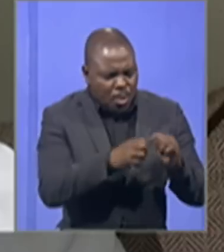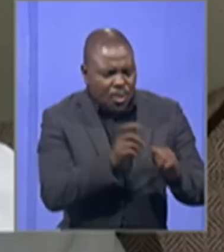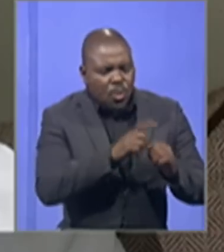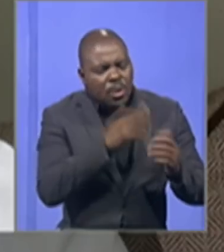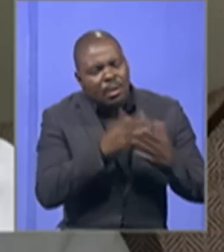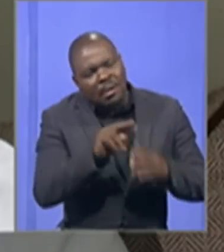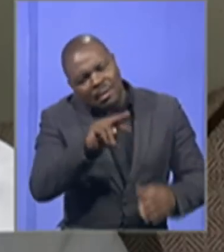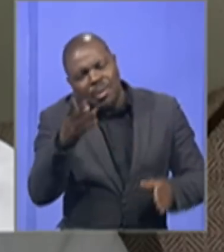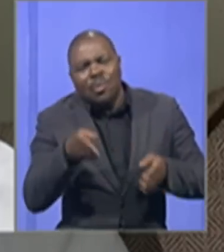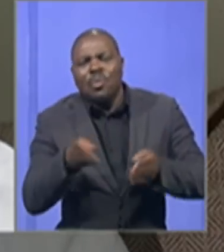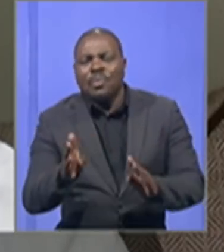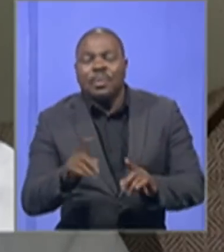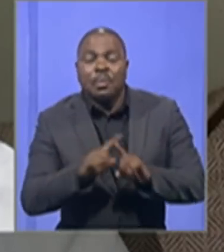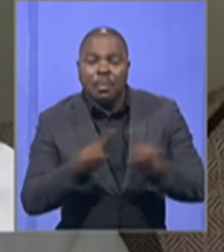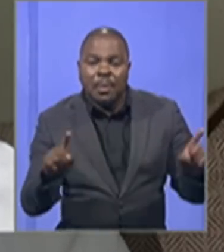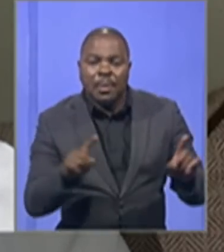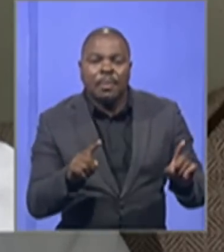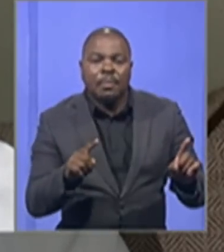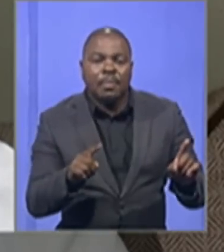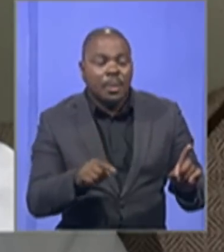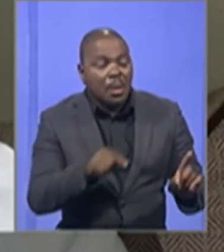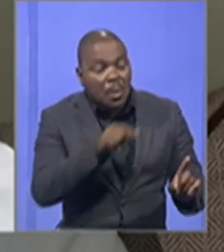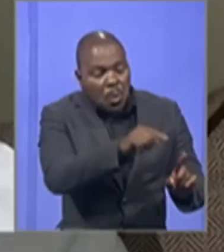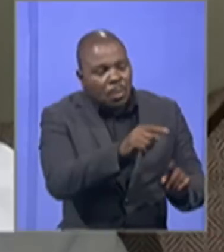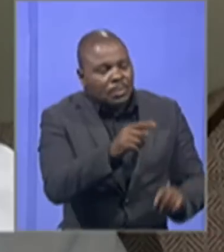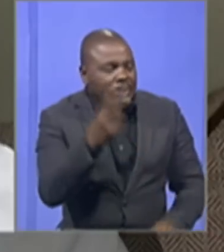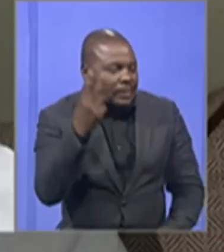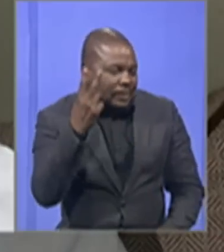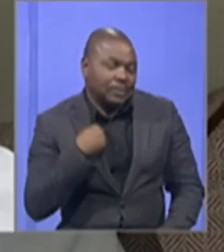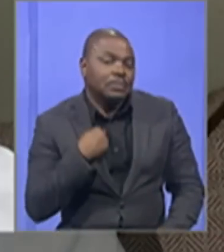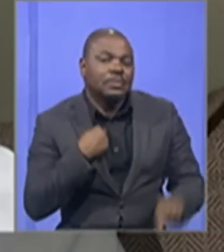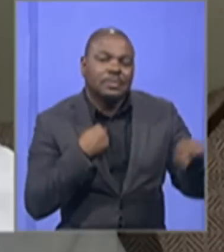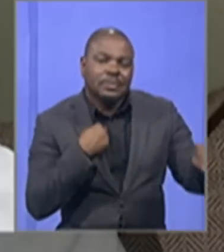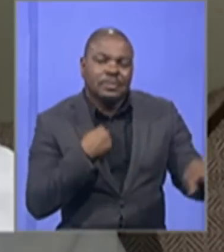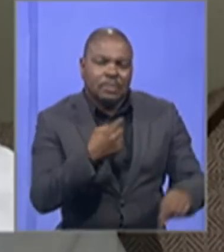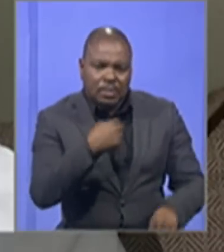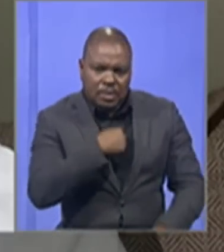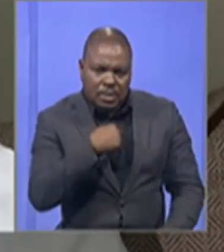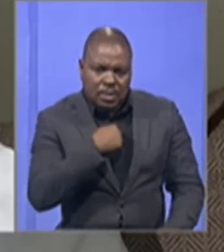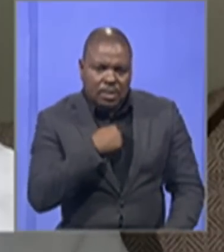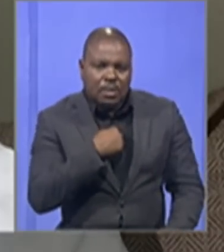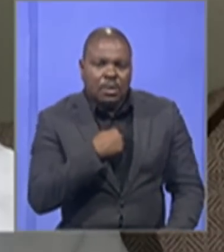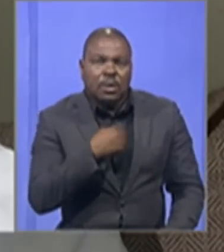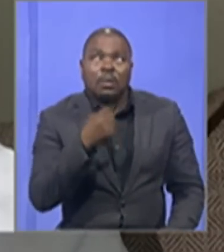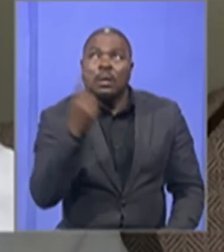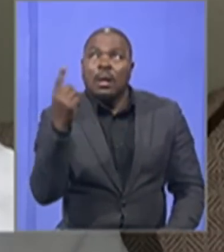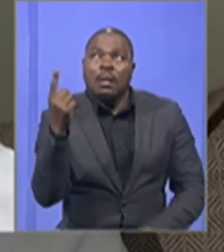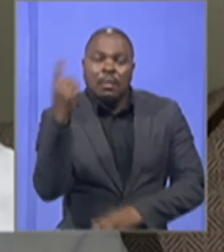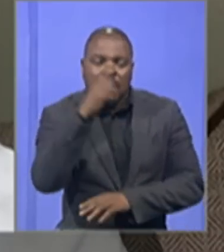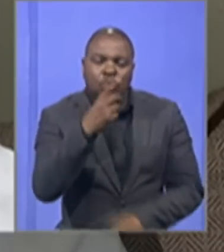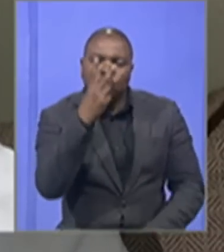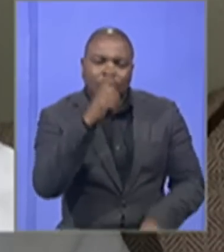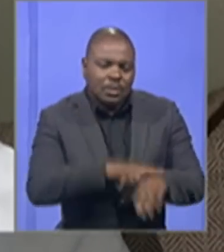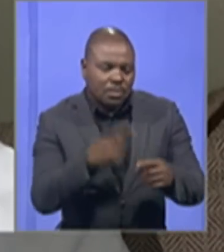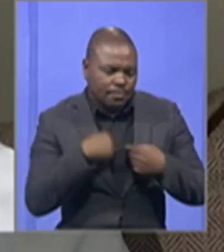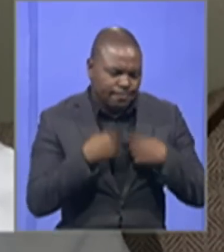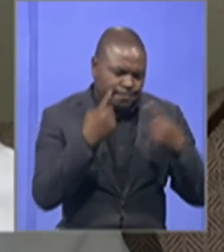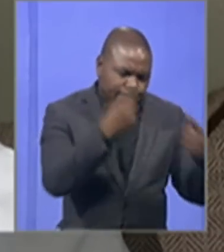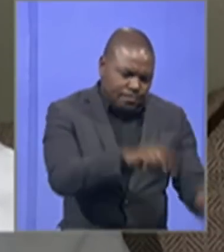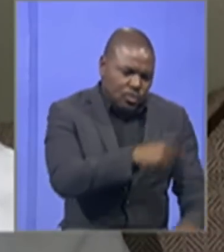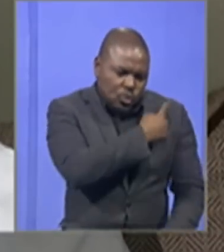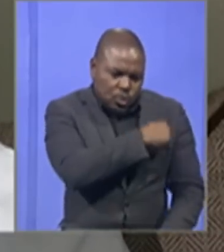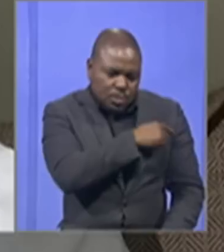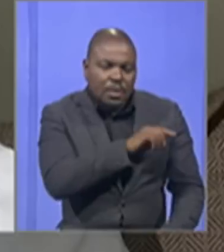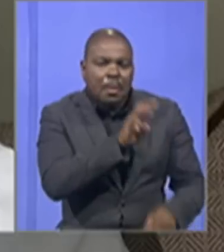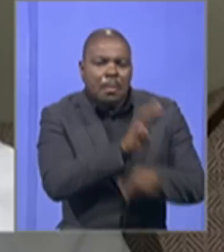tse dingwe mara jaanong ka gore ba re feitse and then nna ke ne ke tlhola ngwana ke twice a day ko hospital a dutse